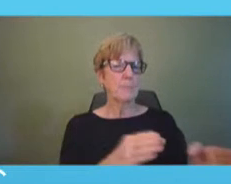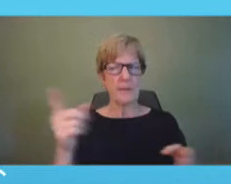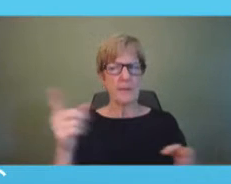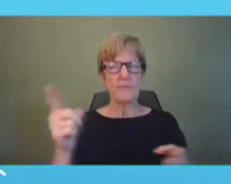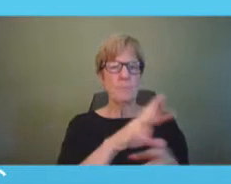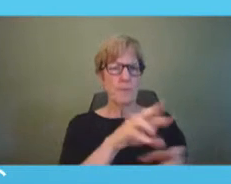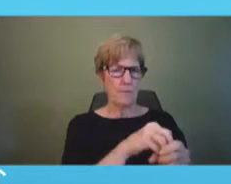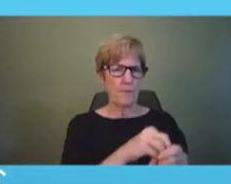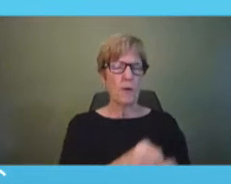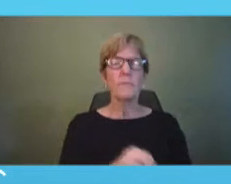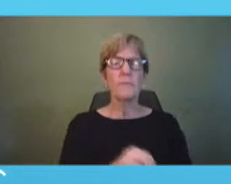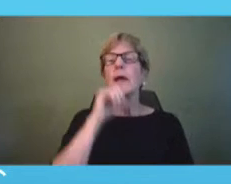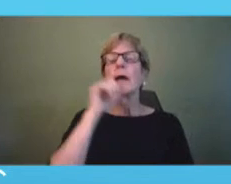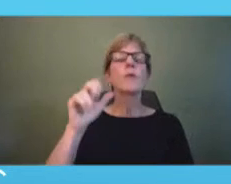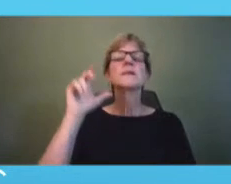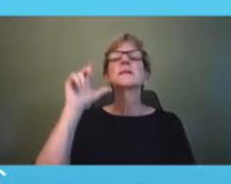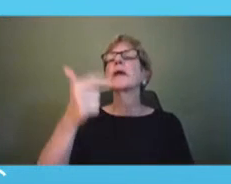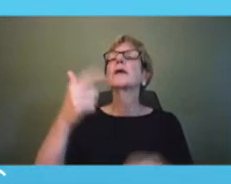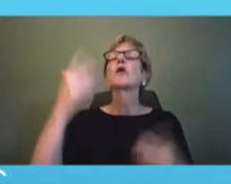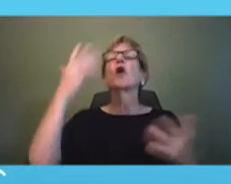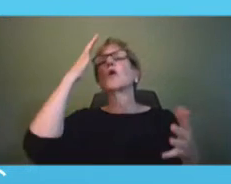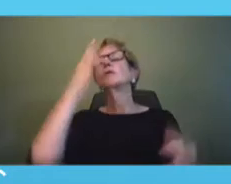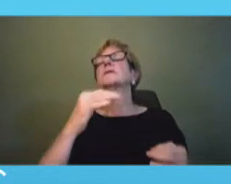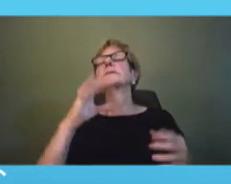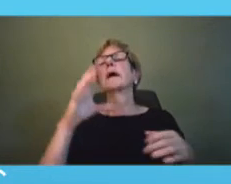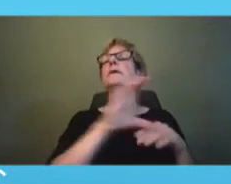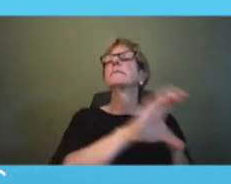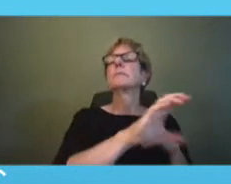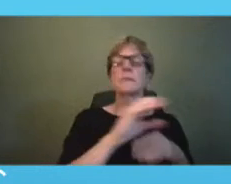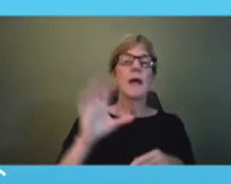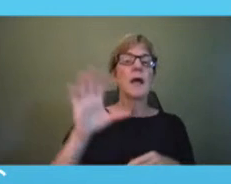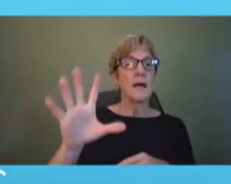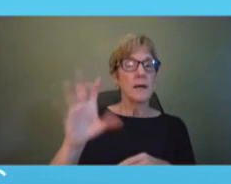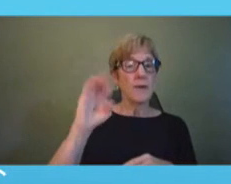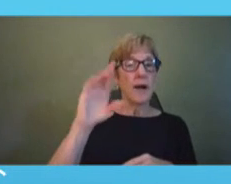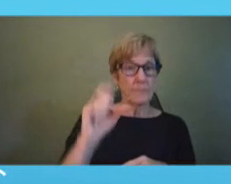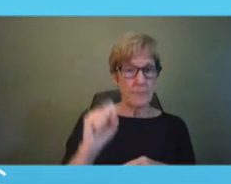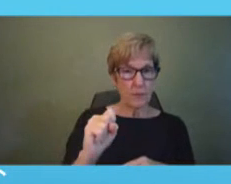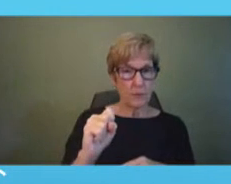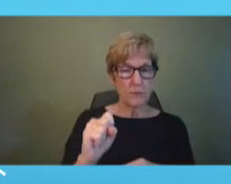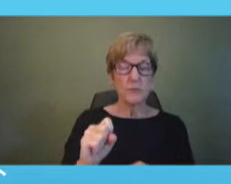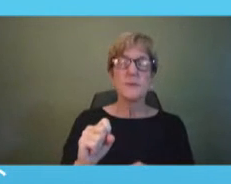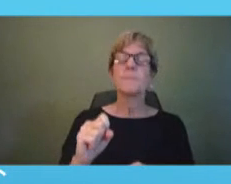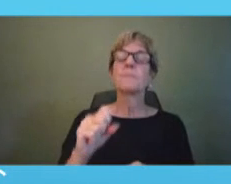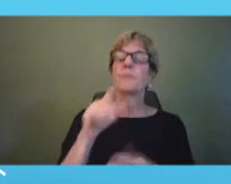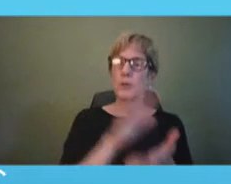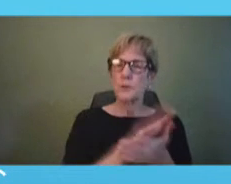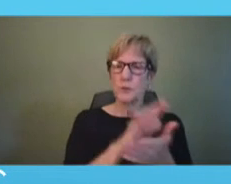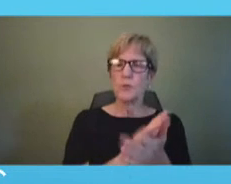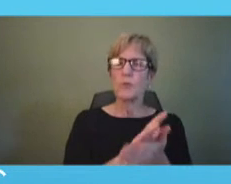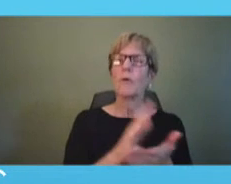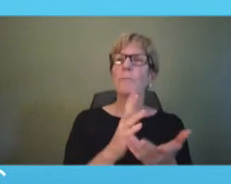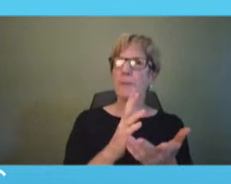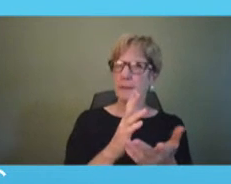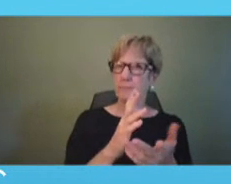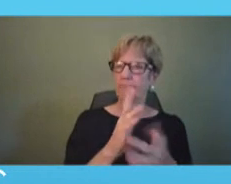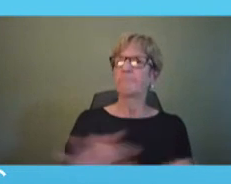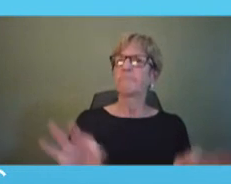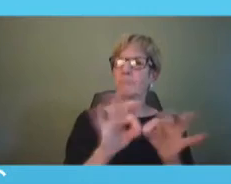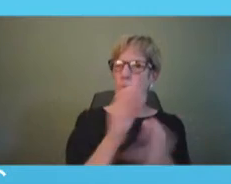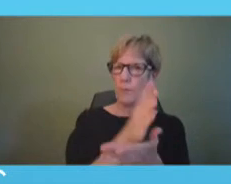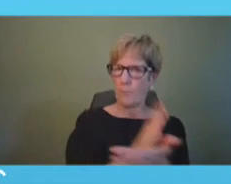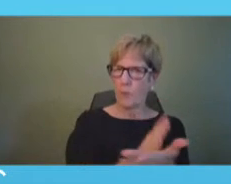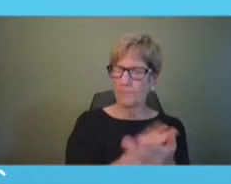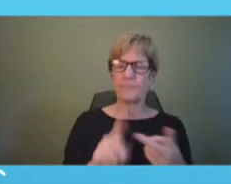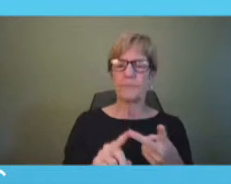afterthought of of five acres to the back this school would be a central part of this development accompanying that uh Parkland